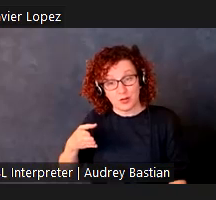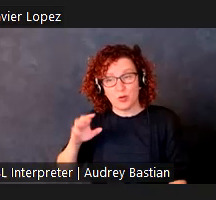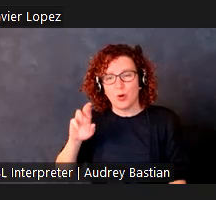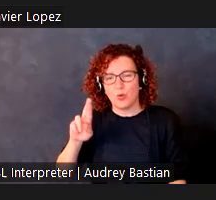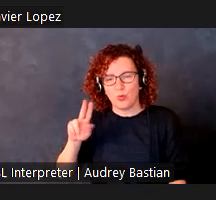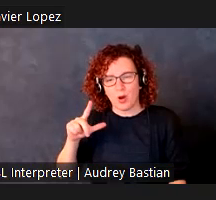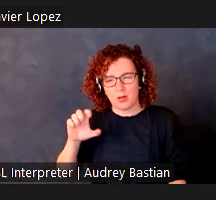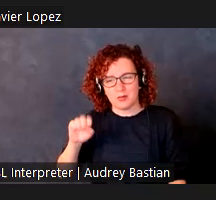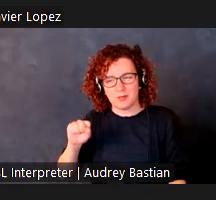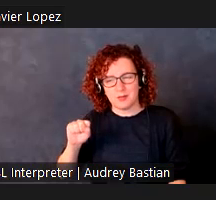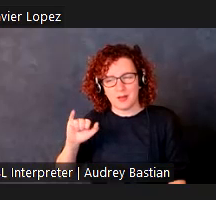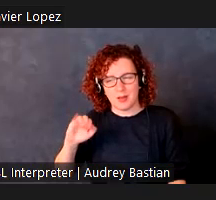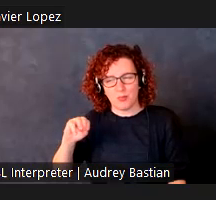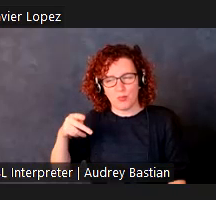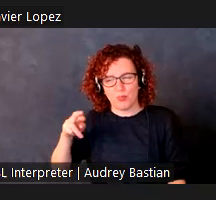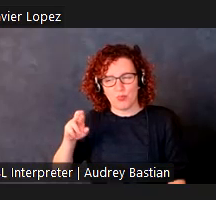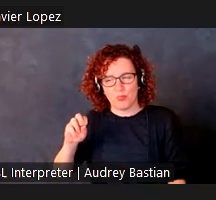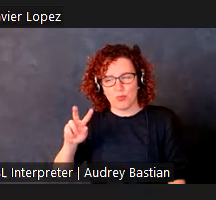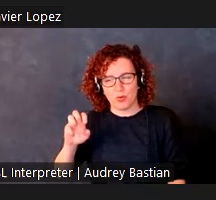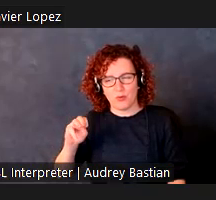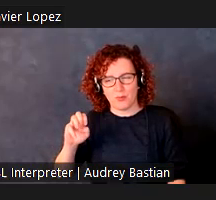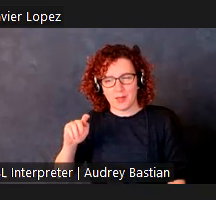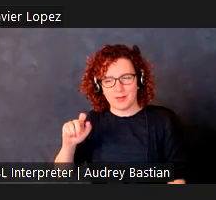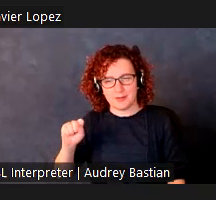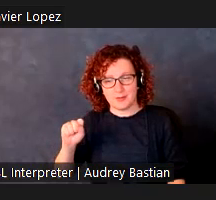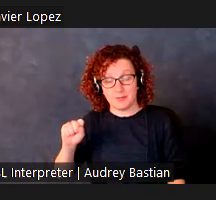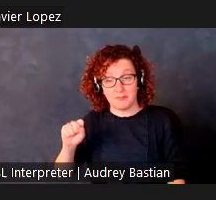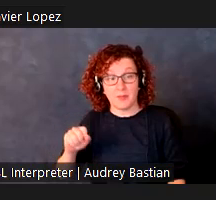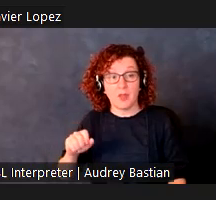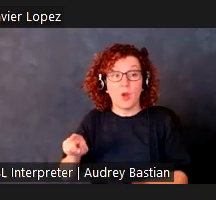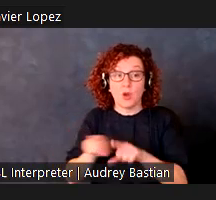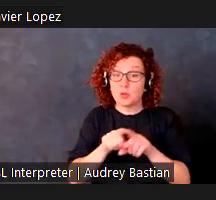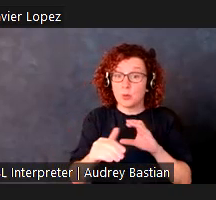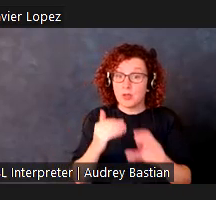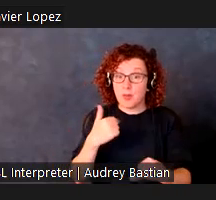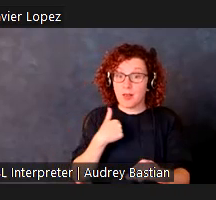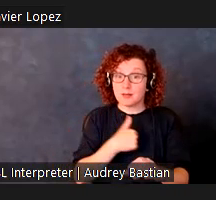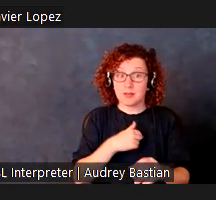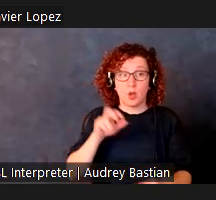www.mbta.com/Ruggles Improvements. You can also email us at